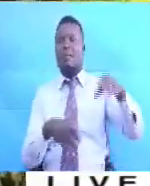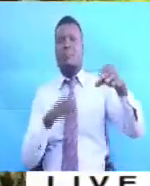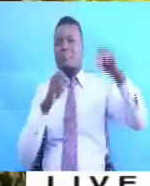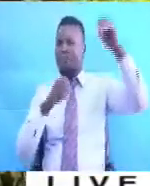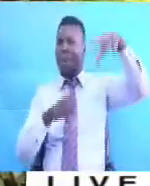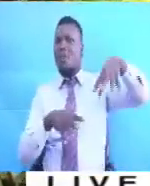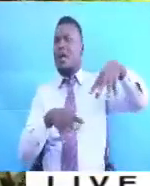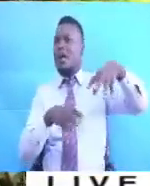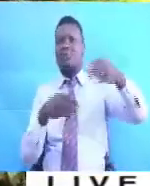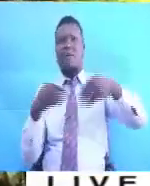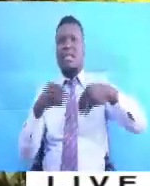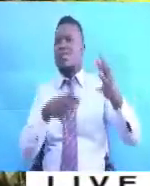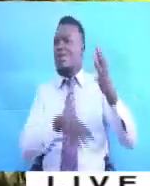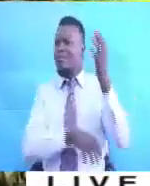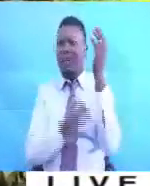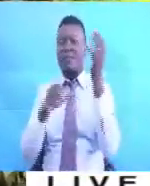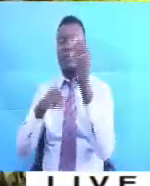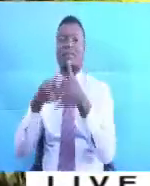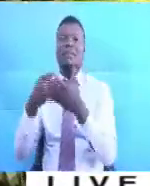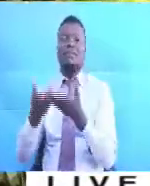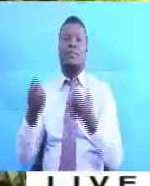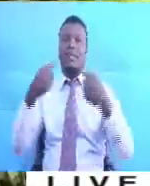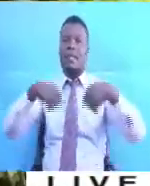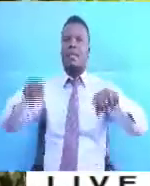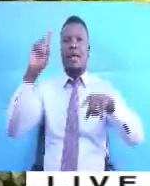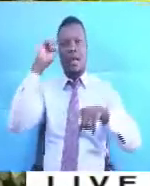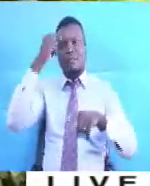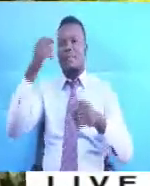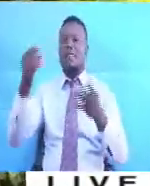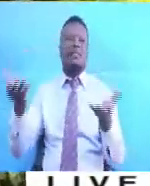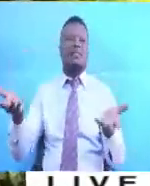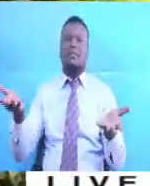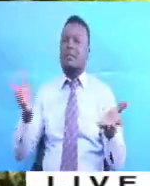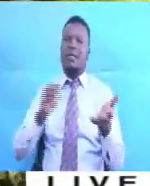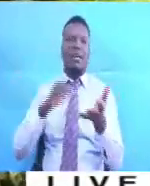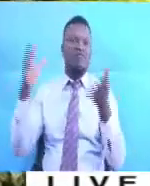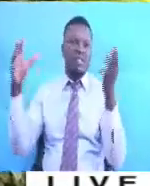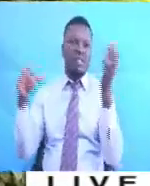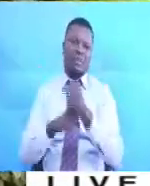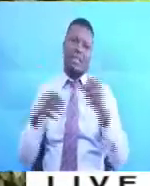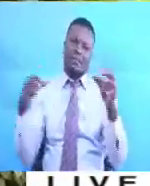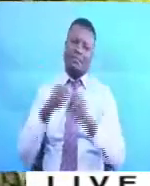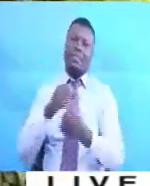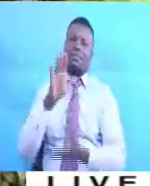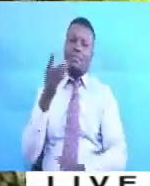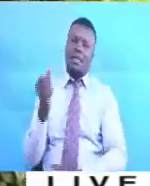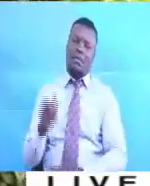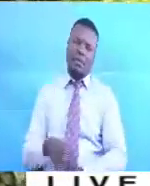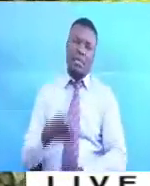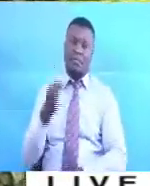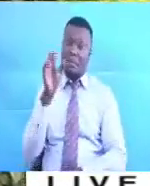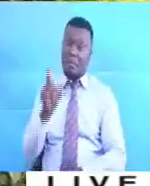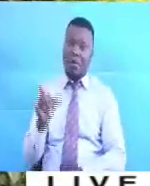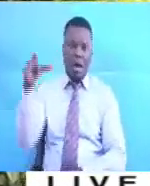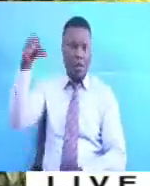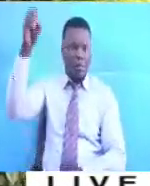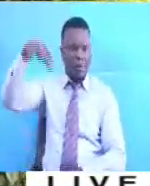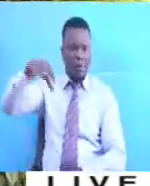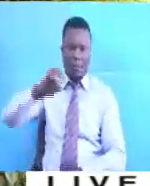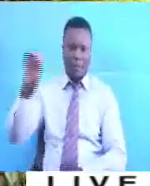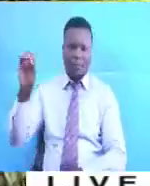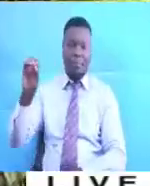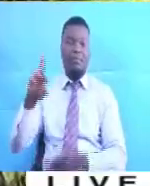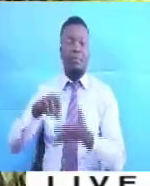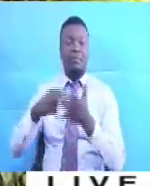those losses are factored into the end-user tariffs that you pay as the price of electricity. For those who don't have electricity,